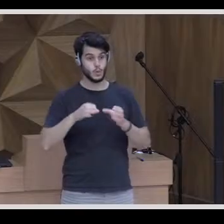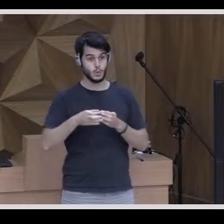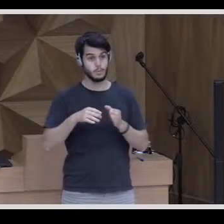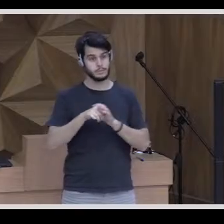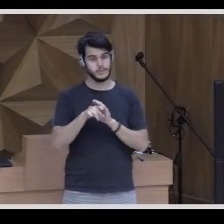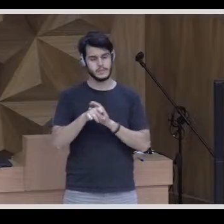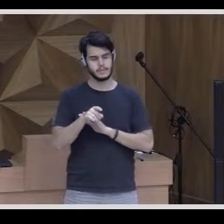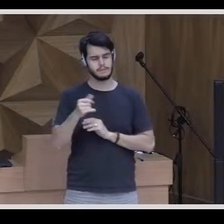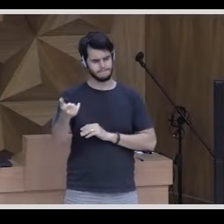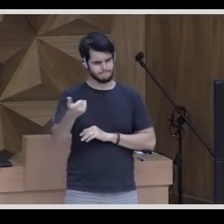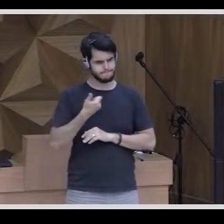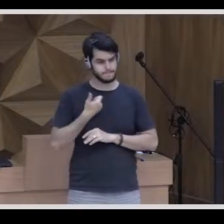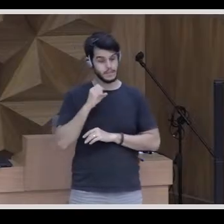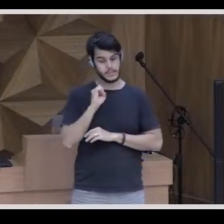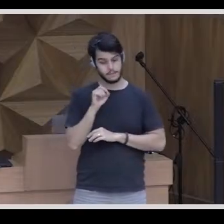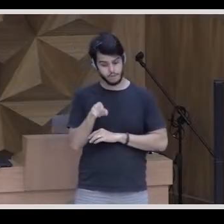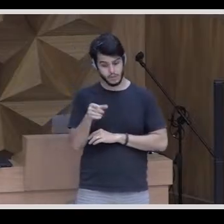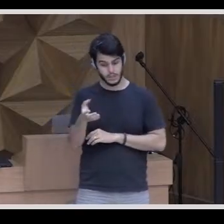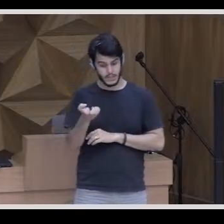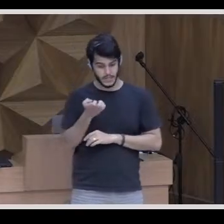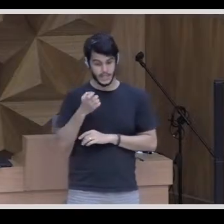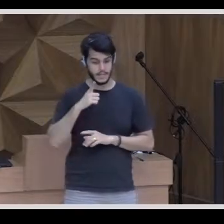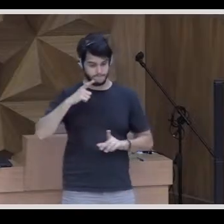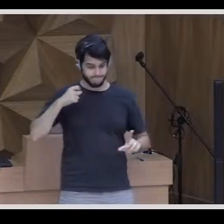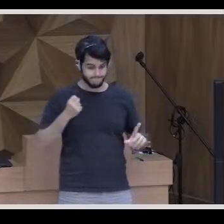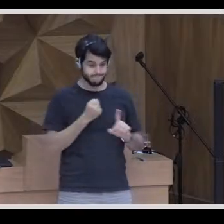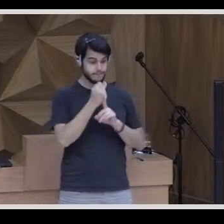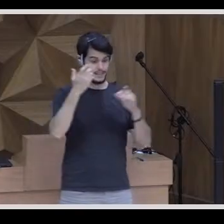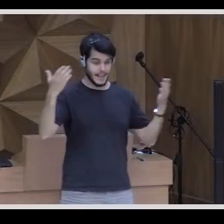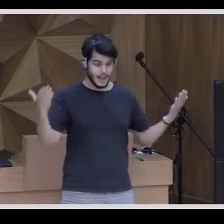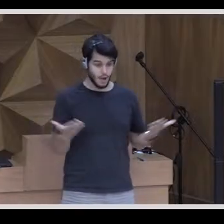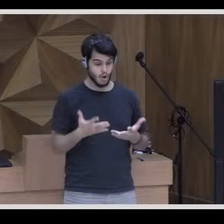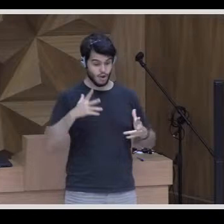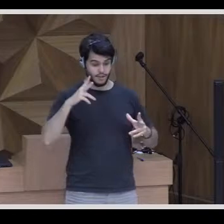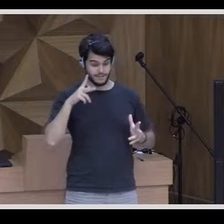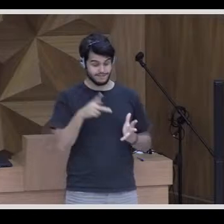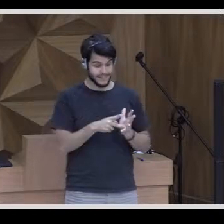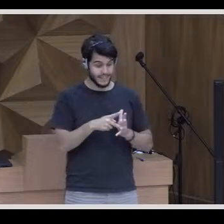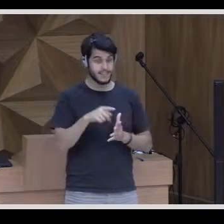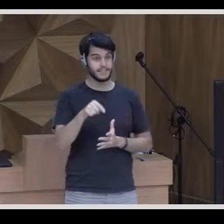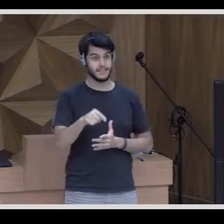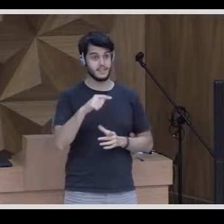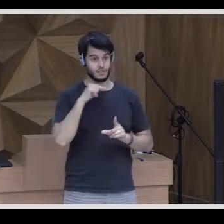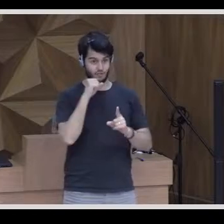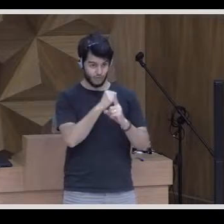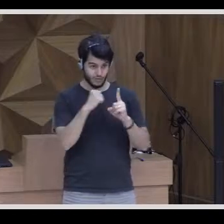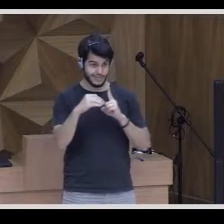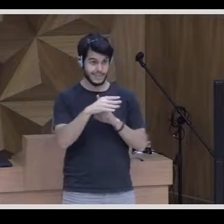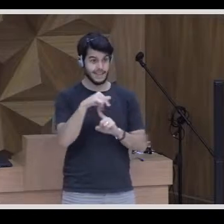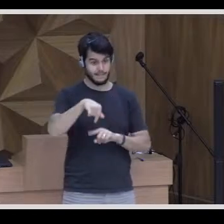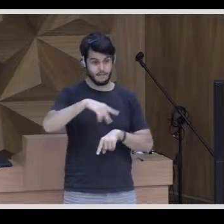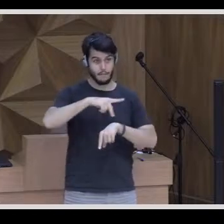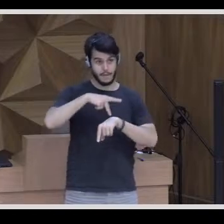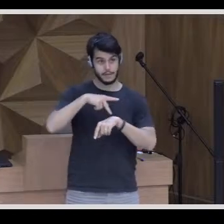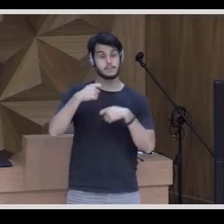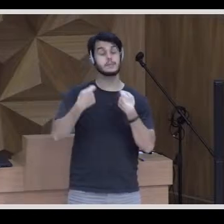make any real impact right now in a societal problem in New Zealand, you need to be looking at forestry.